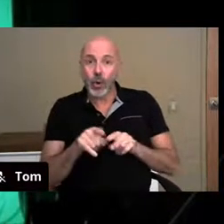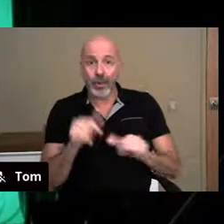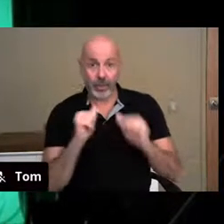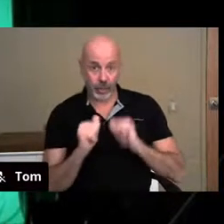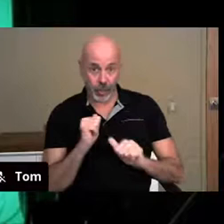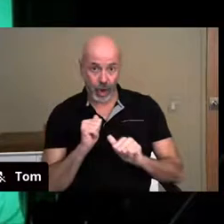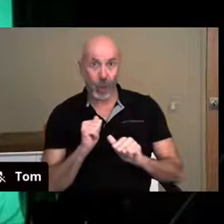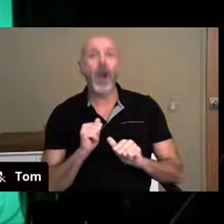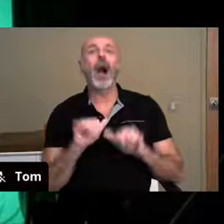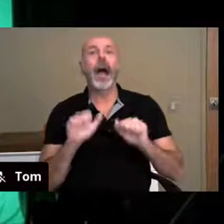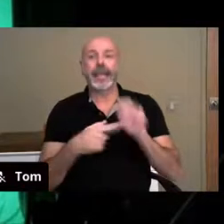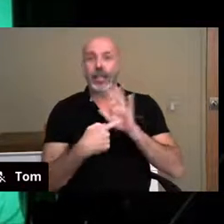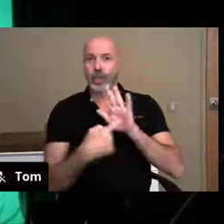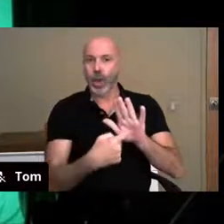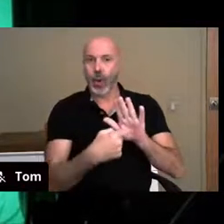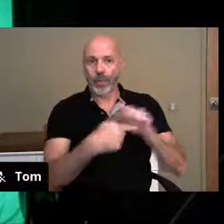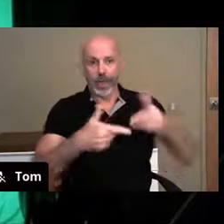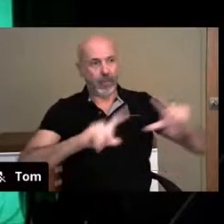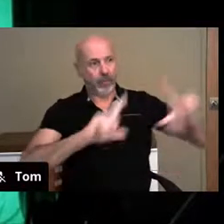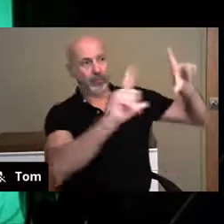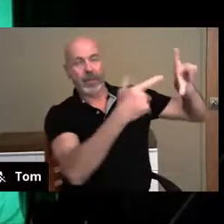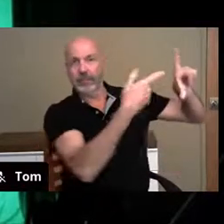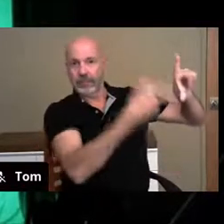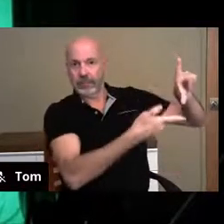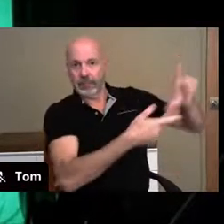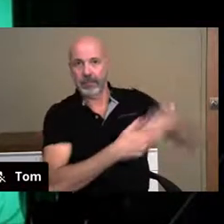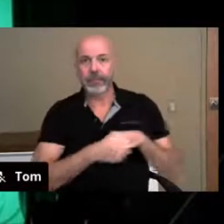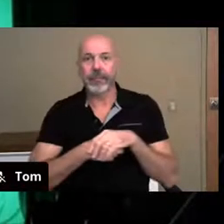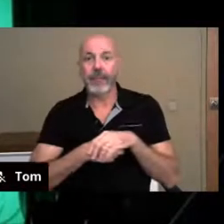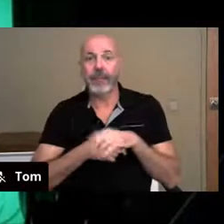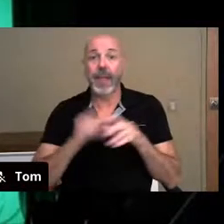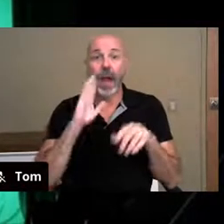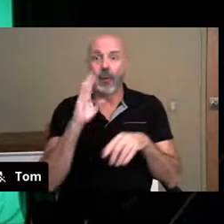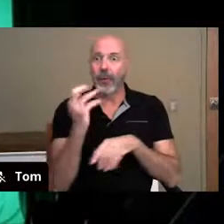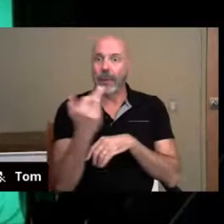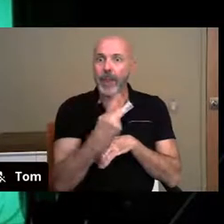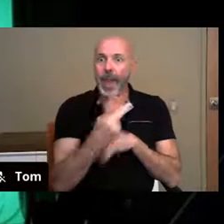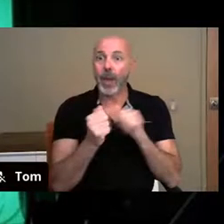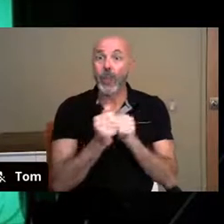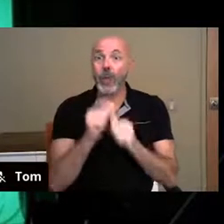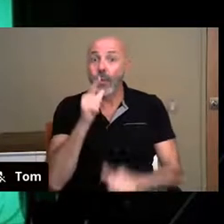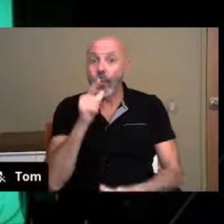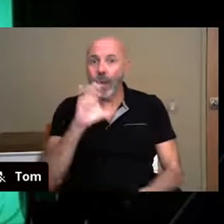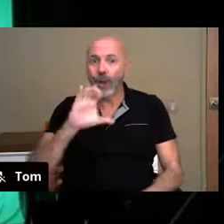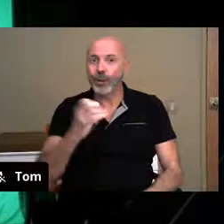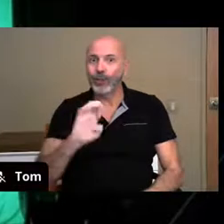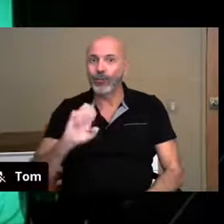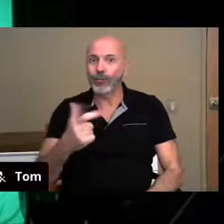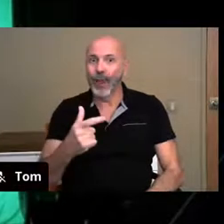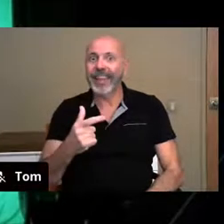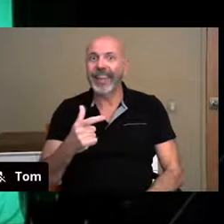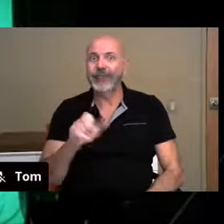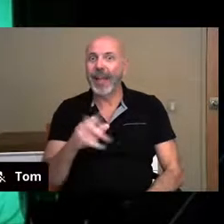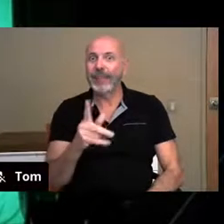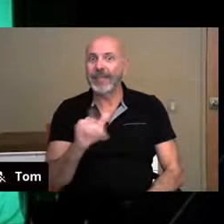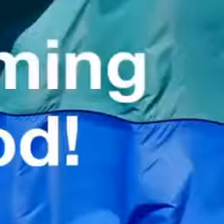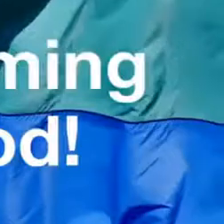and comments on screen. And I'll be back with Craig Ramsay after this.